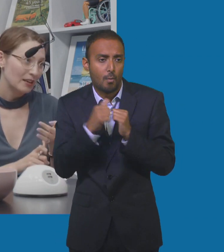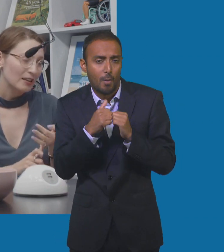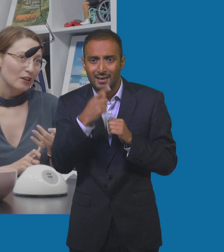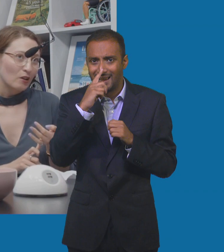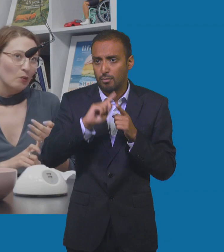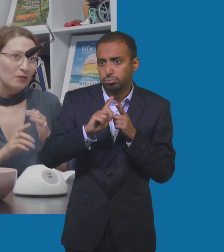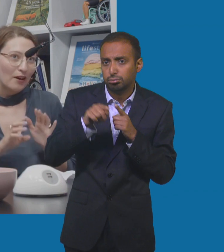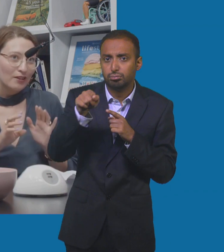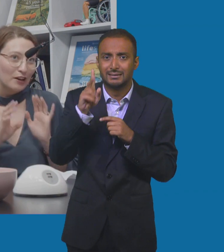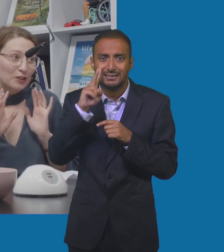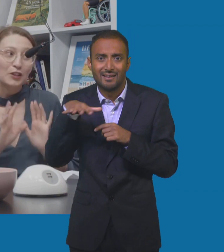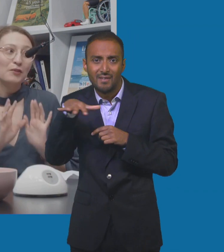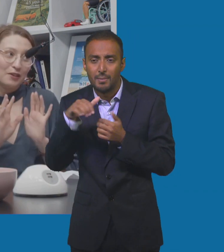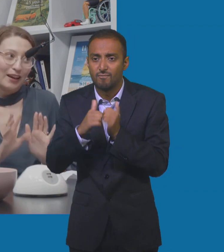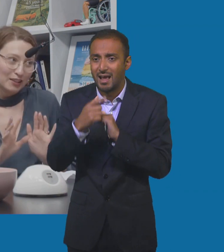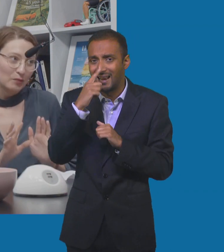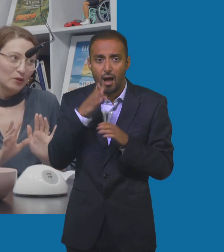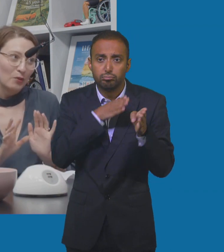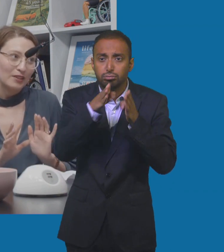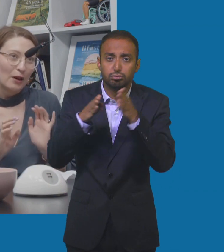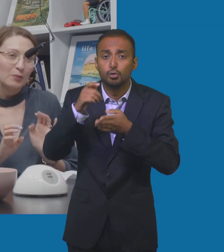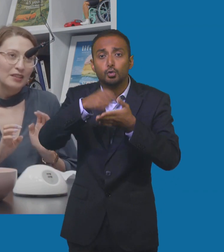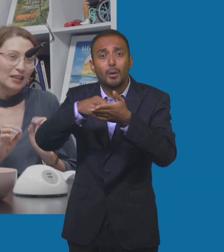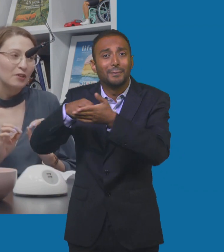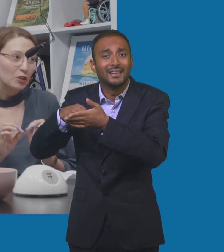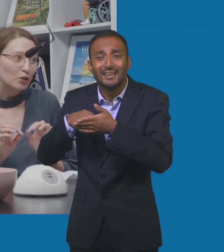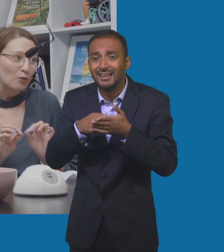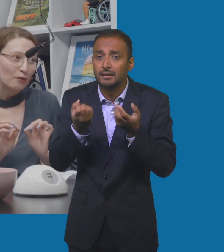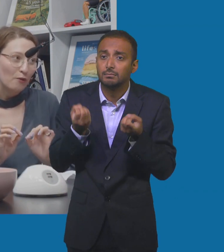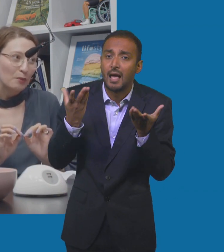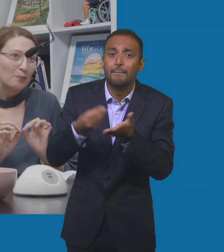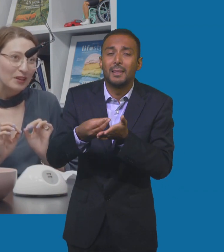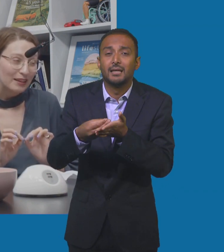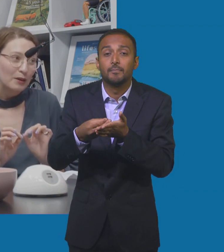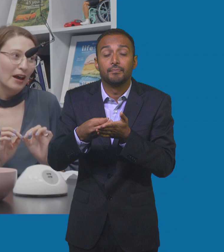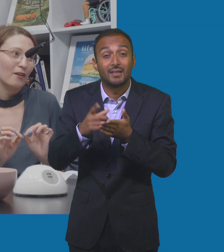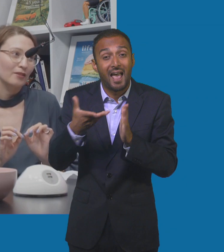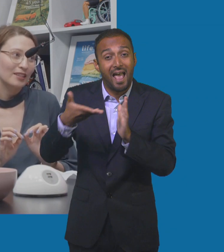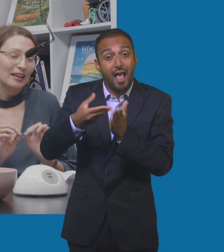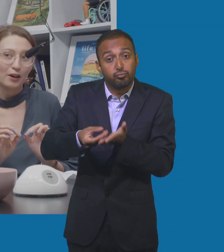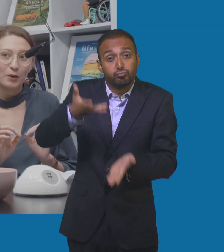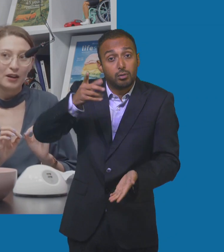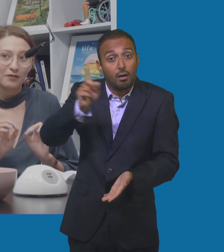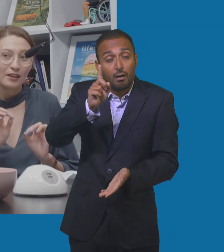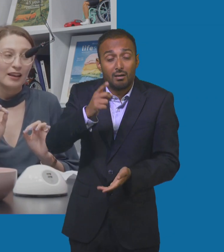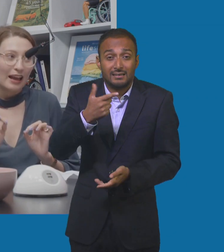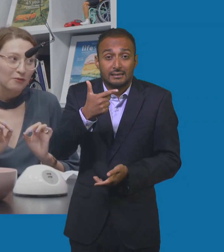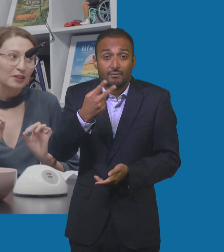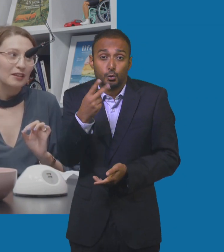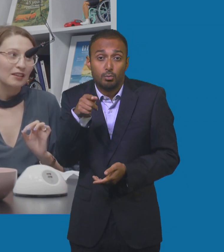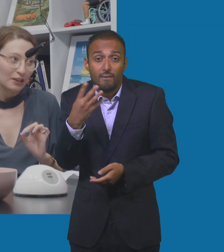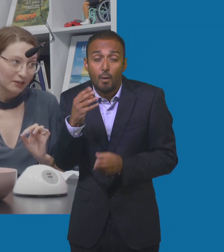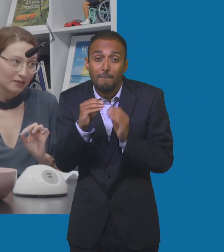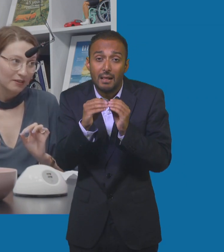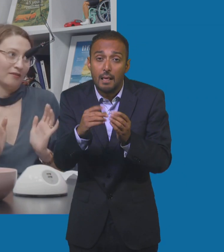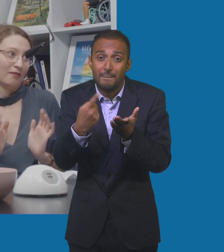spend money. We found a conservative estimate was that would be £72.4 billion in economic benefit